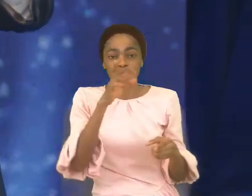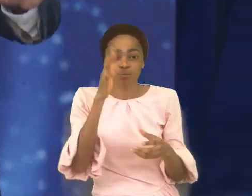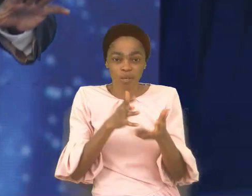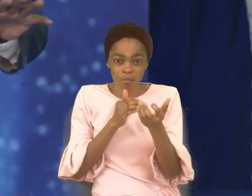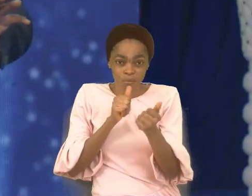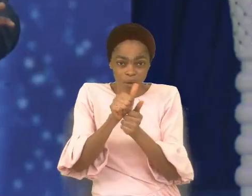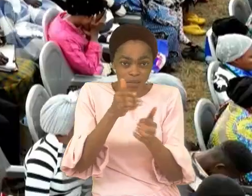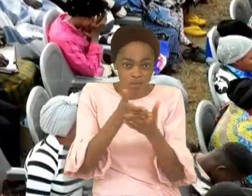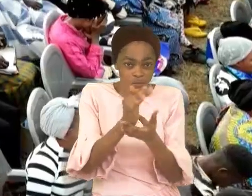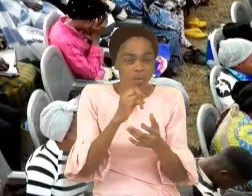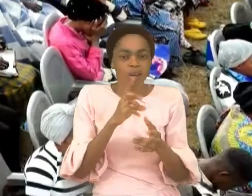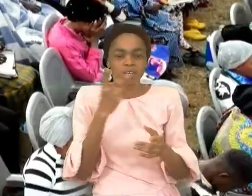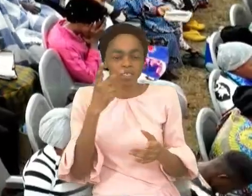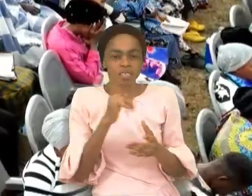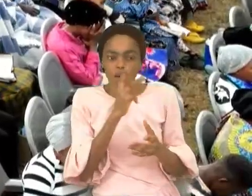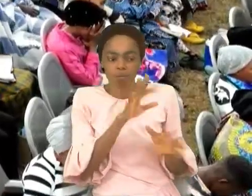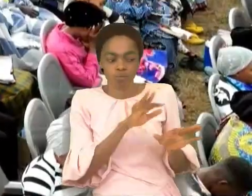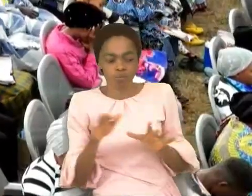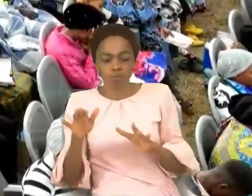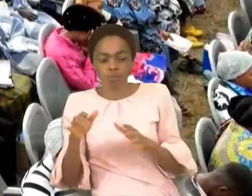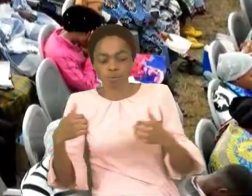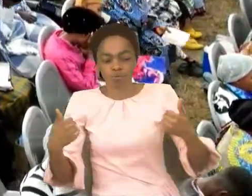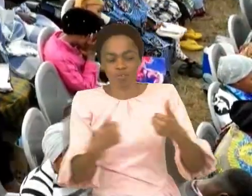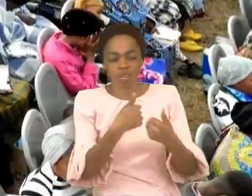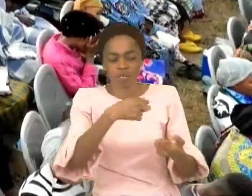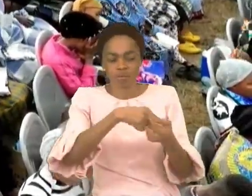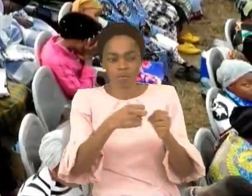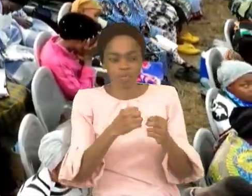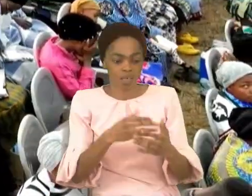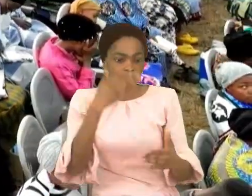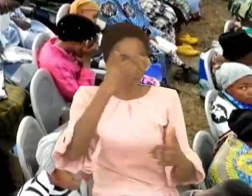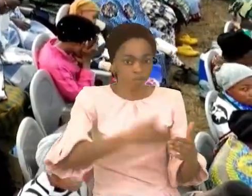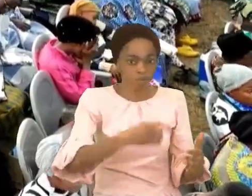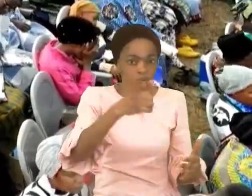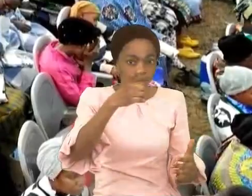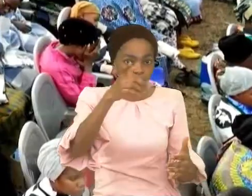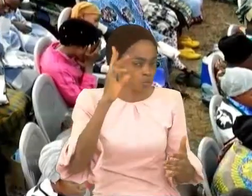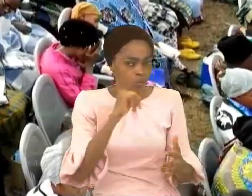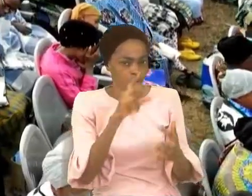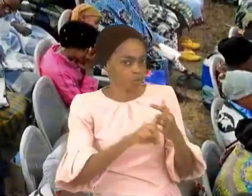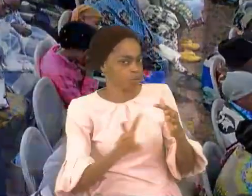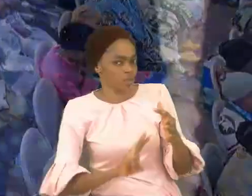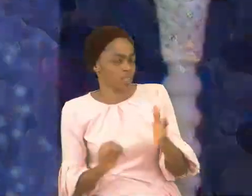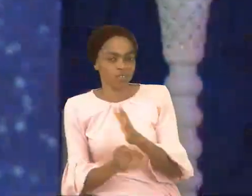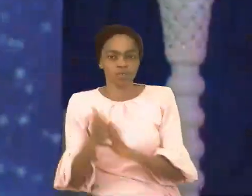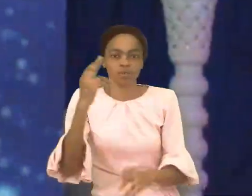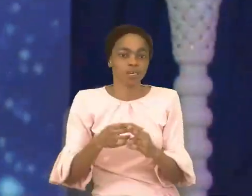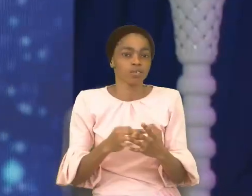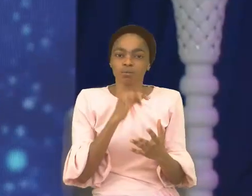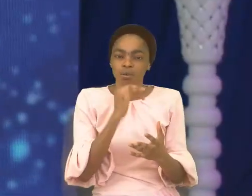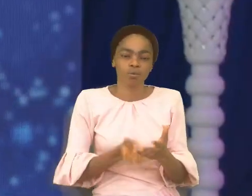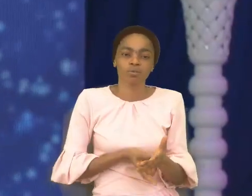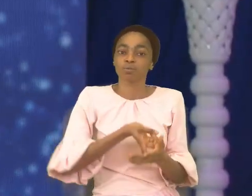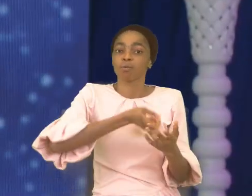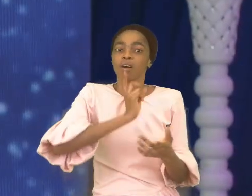not drown you. It will not swallow you up. Because when thou passest through the waters, I will